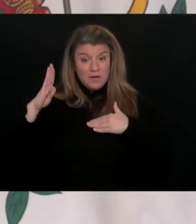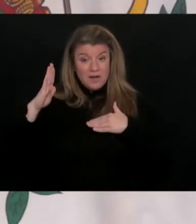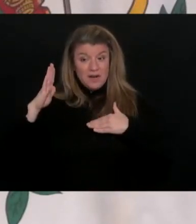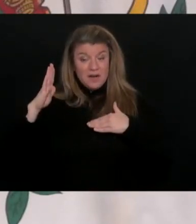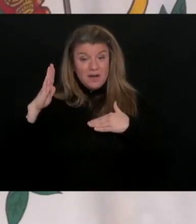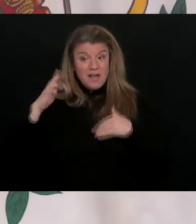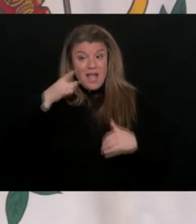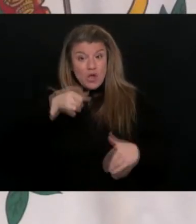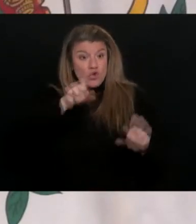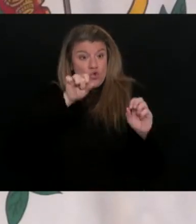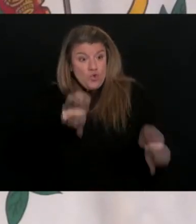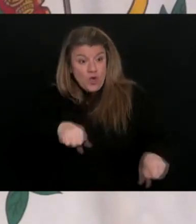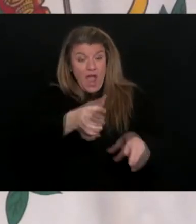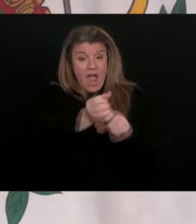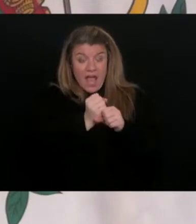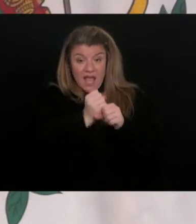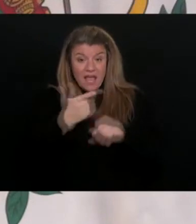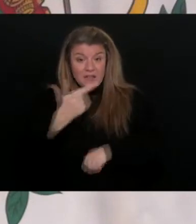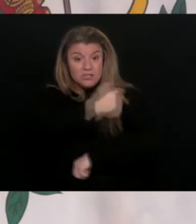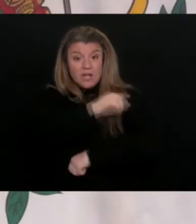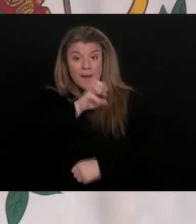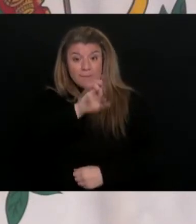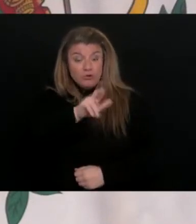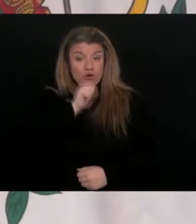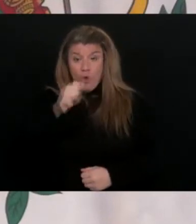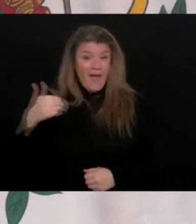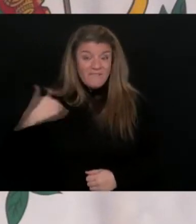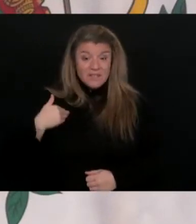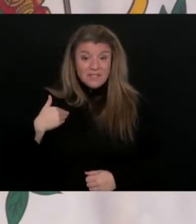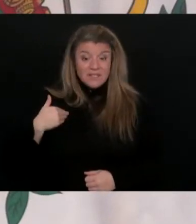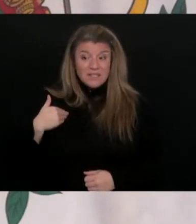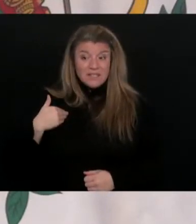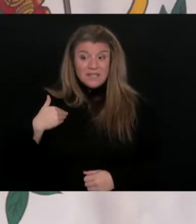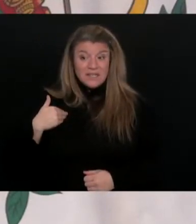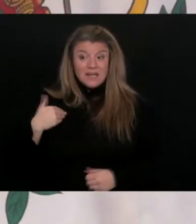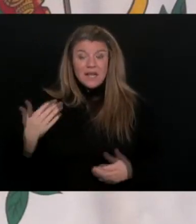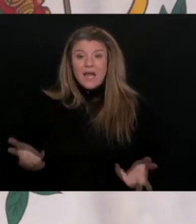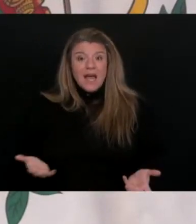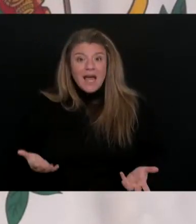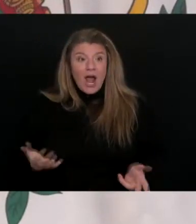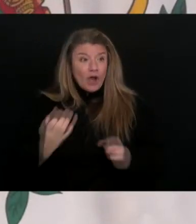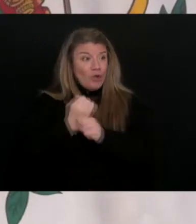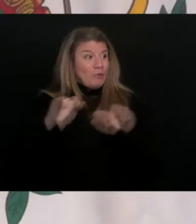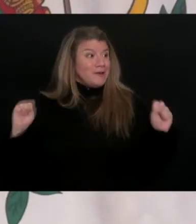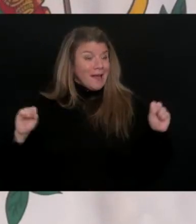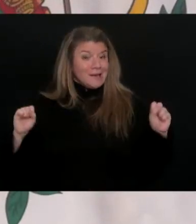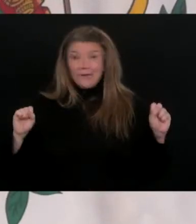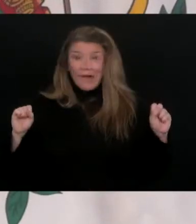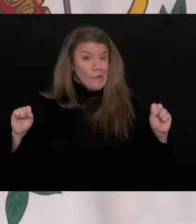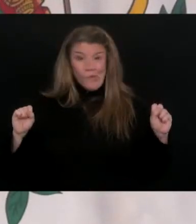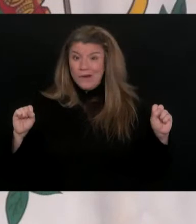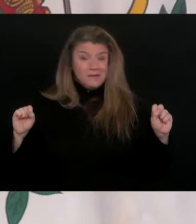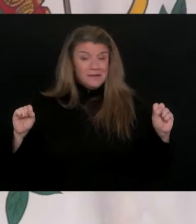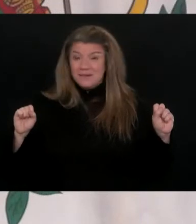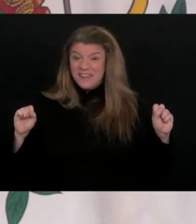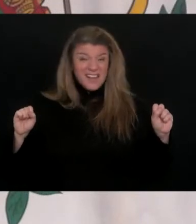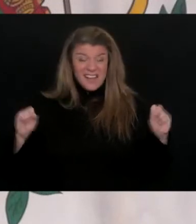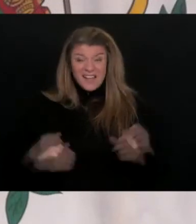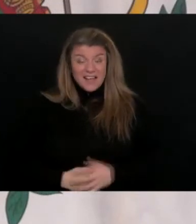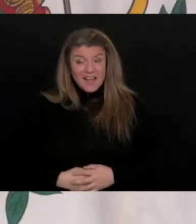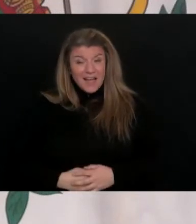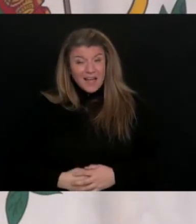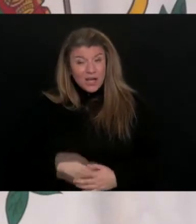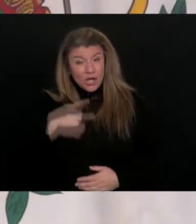you're eligible for your booster shot and you don't have it, you're not protected. You're not protected at all. Are you willing to